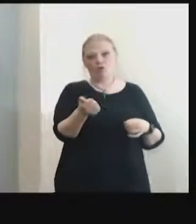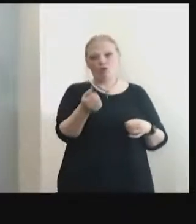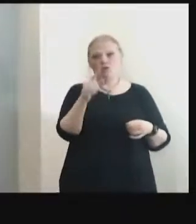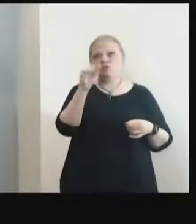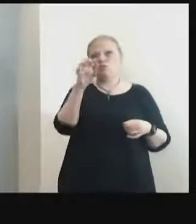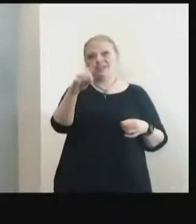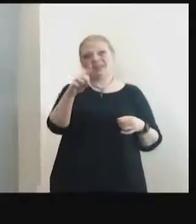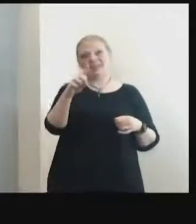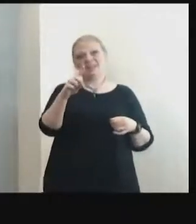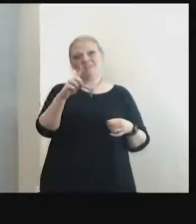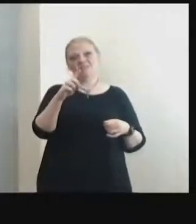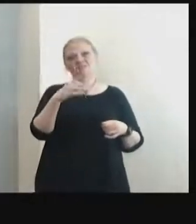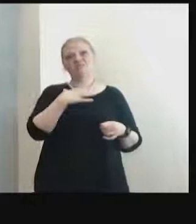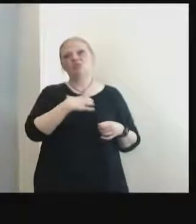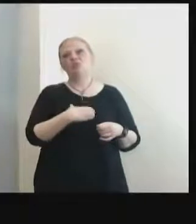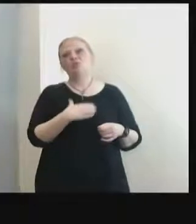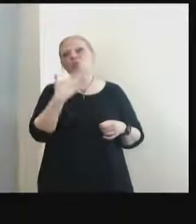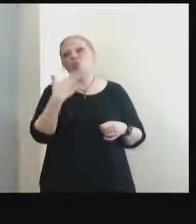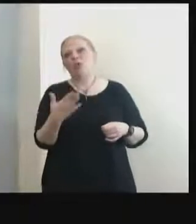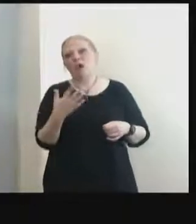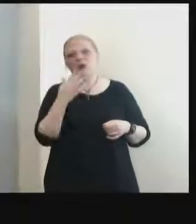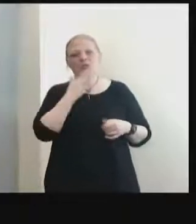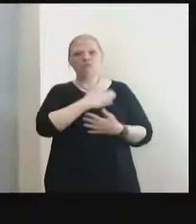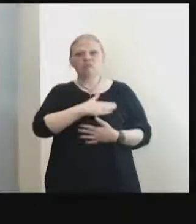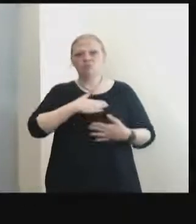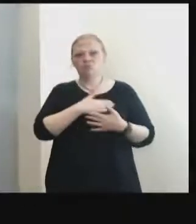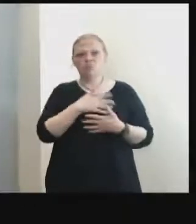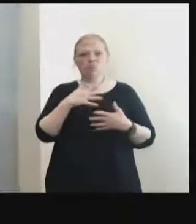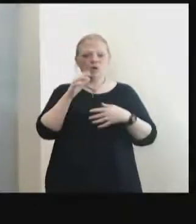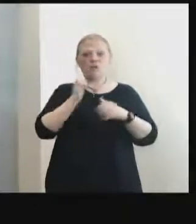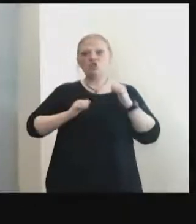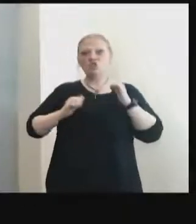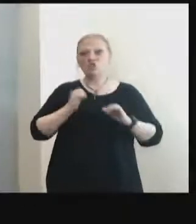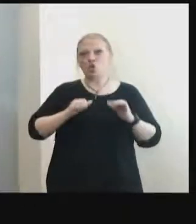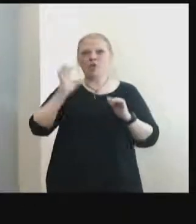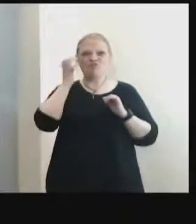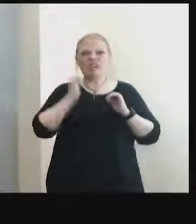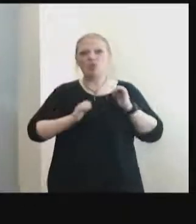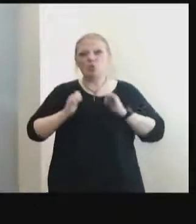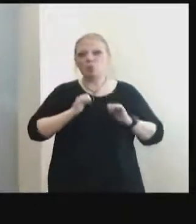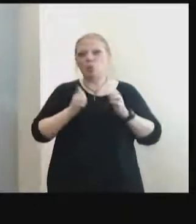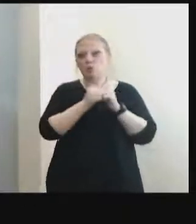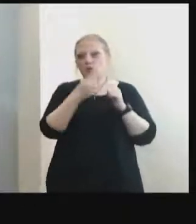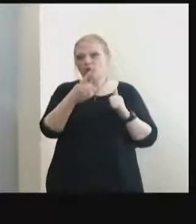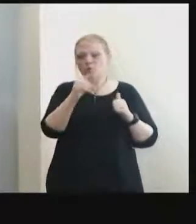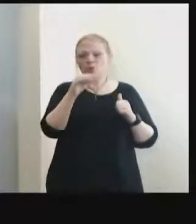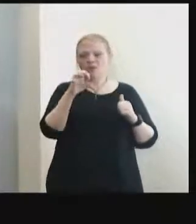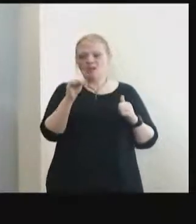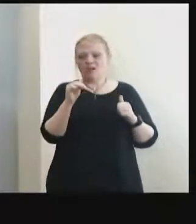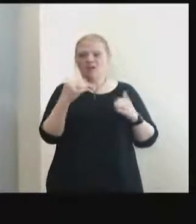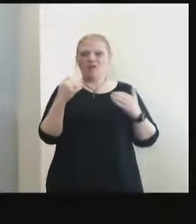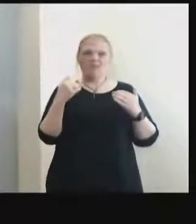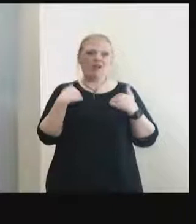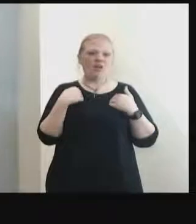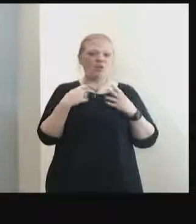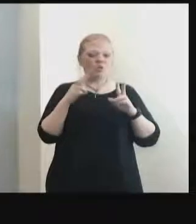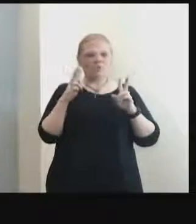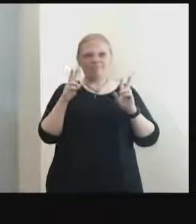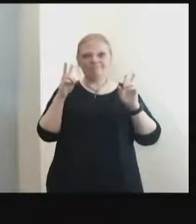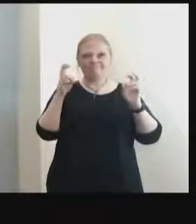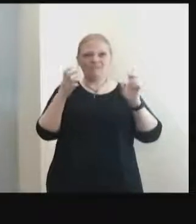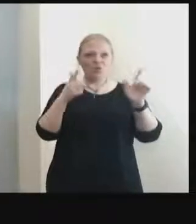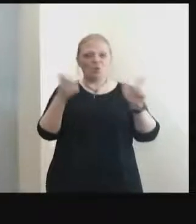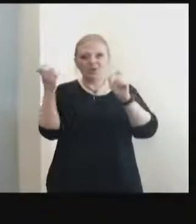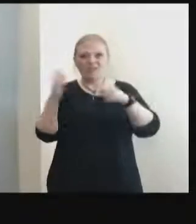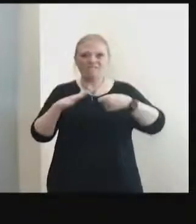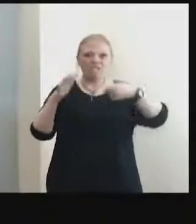I certainly wish you well. I've always enjoyed going on the show with you and Tom. And I certainly hope you have a very quick and full recovery. I